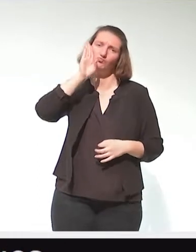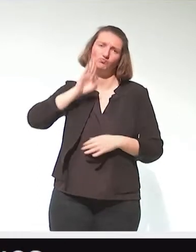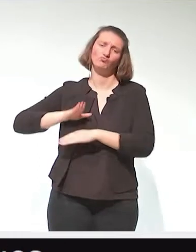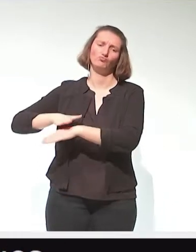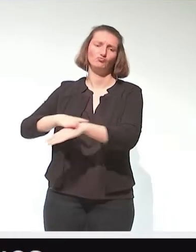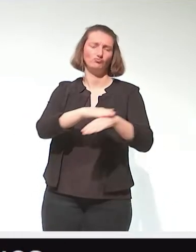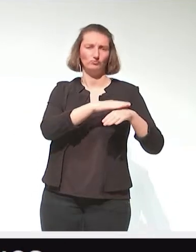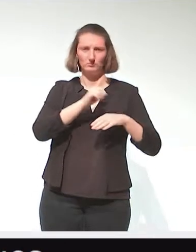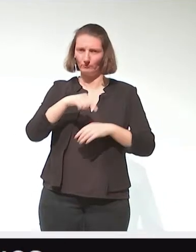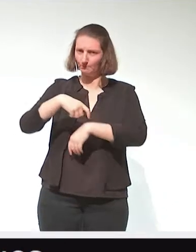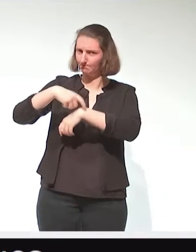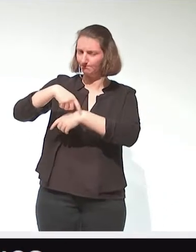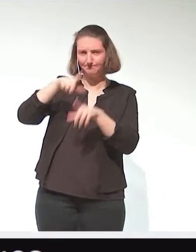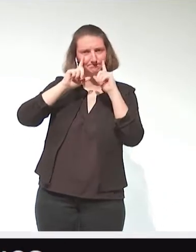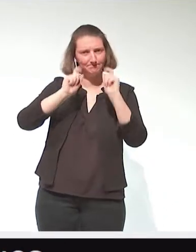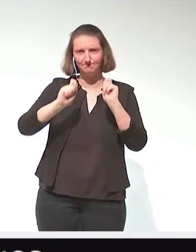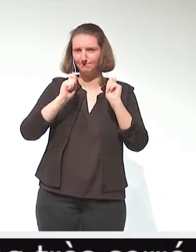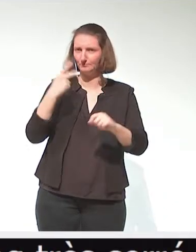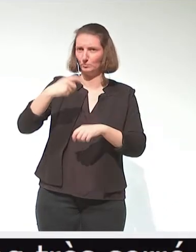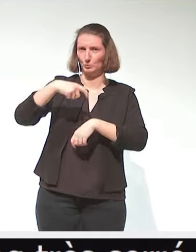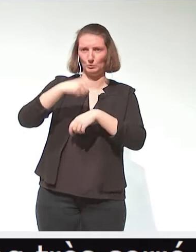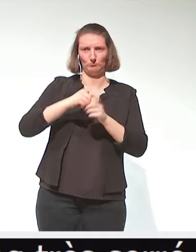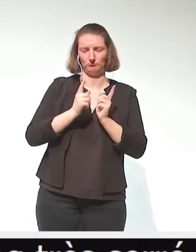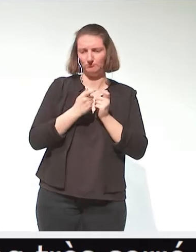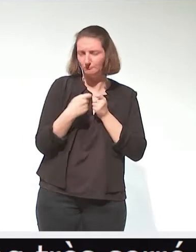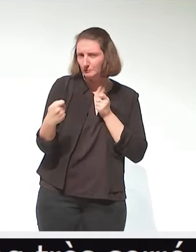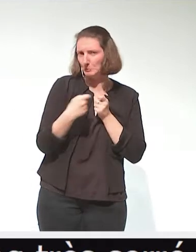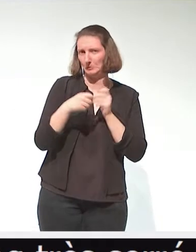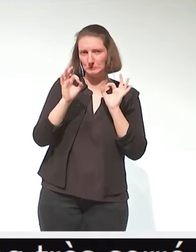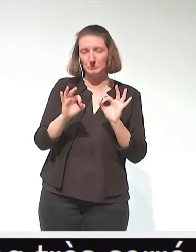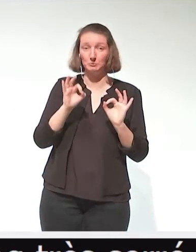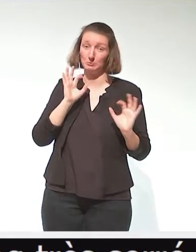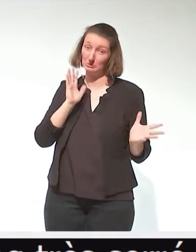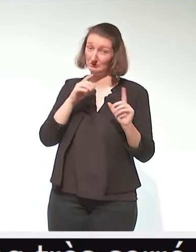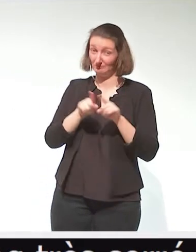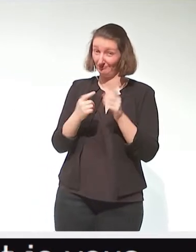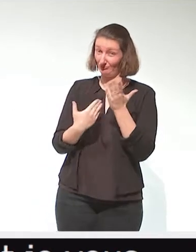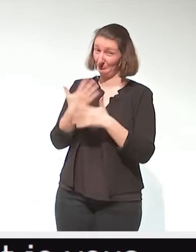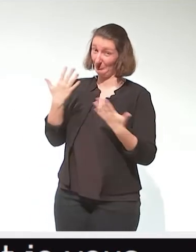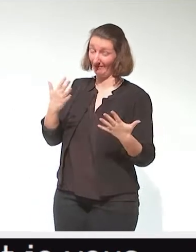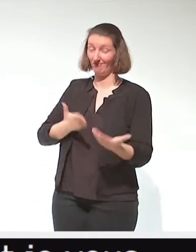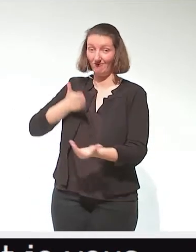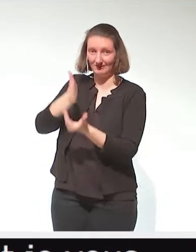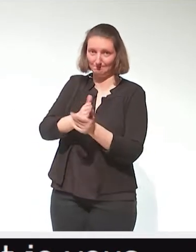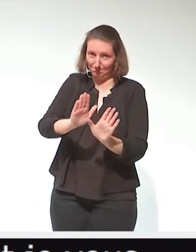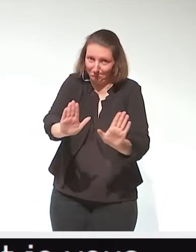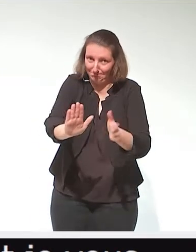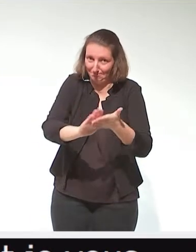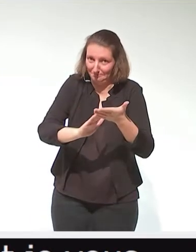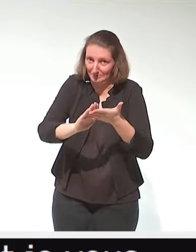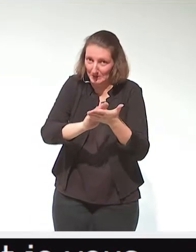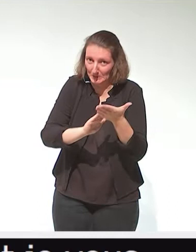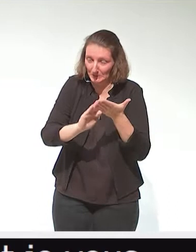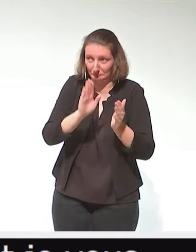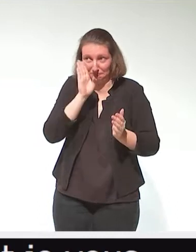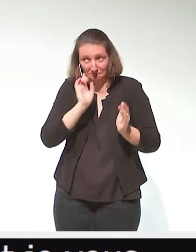slightly behind schedule, so I'm going to ask that everybody please stick to the allotted time. As I did this morning, I may